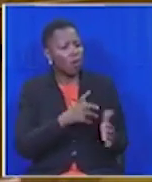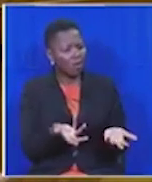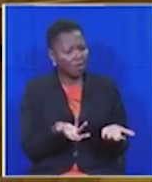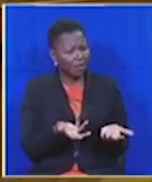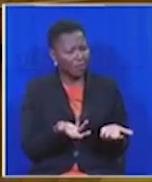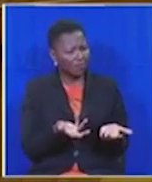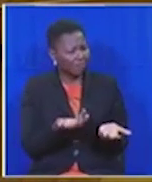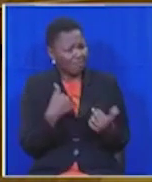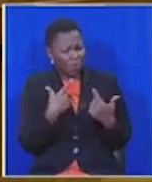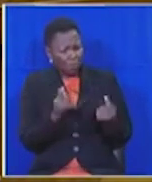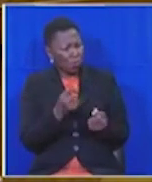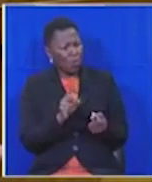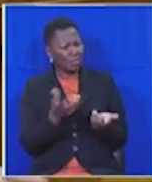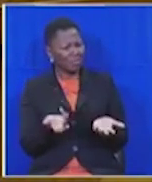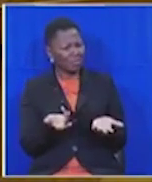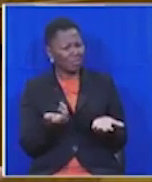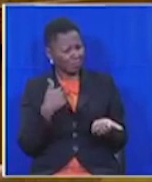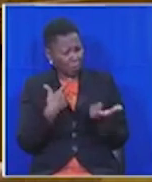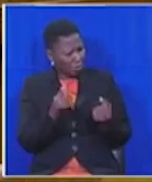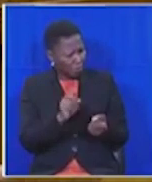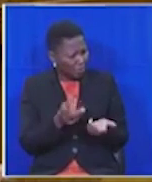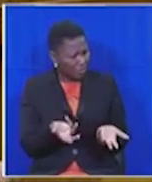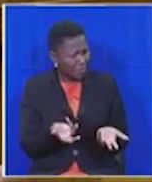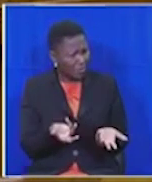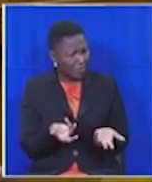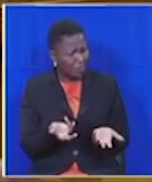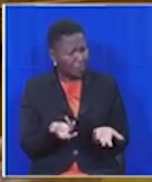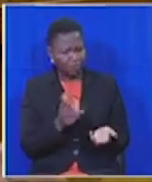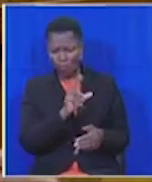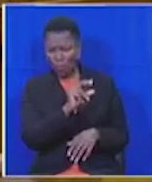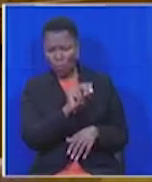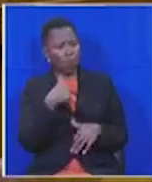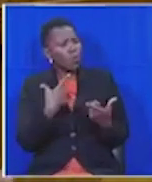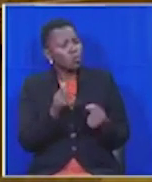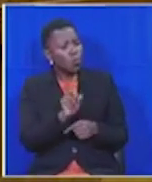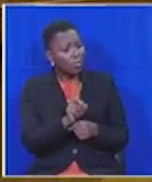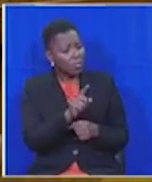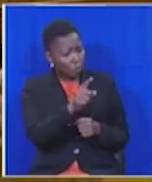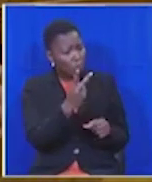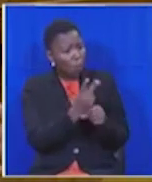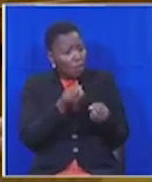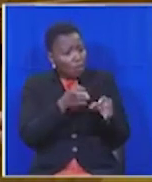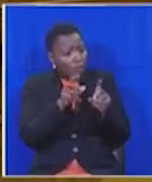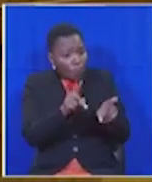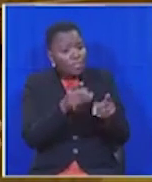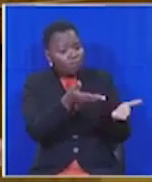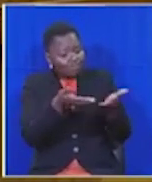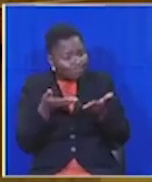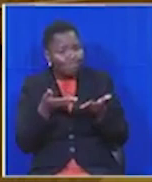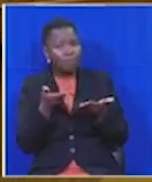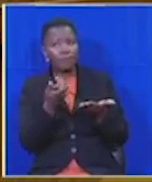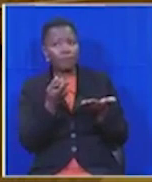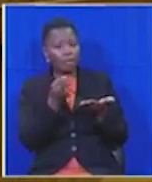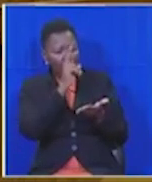What do you want us to do? What do you want us to do? No, what do you want us to do? Because we are giving you a platform.